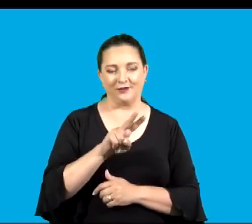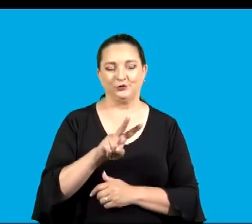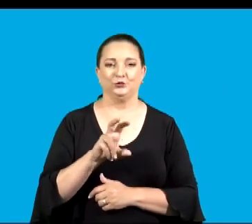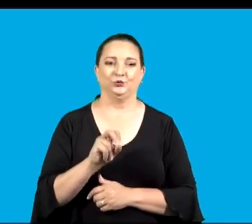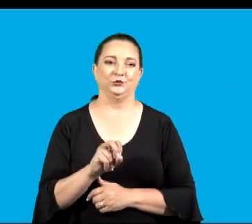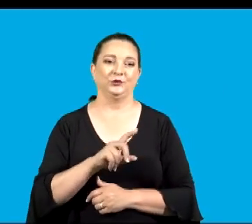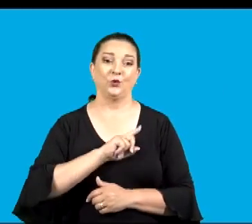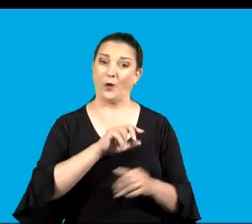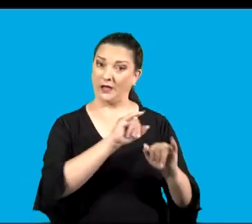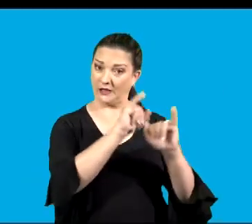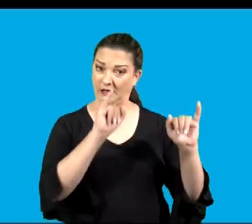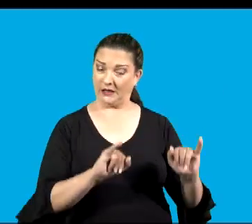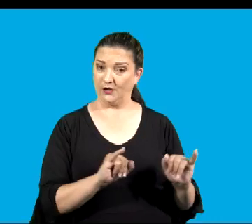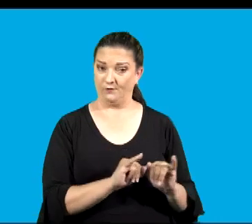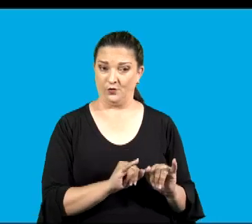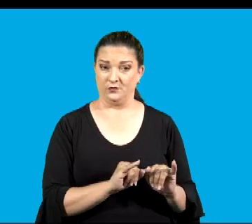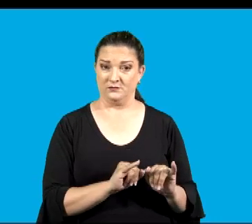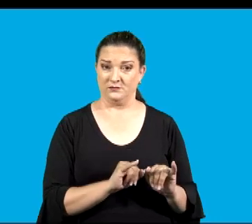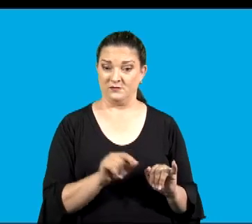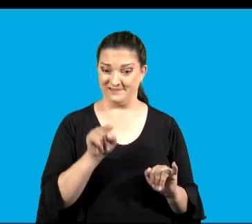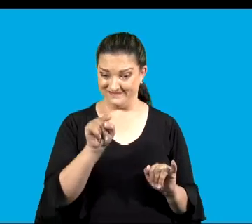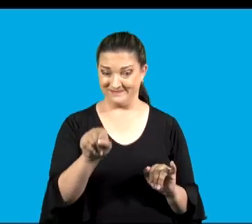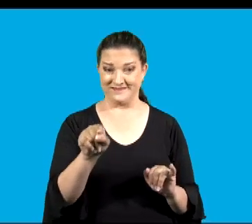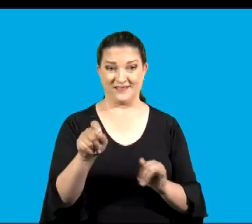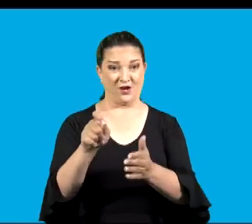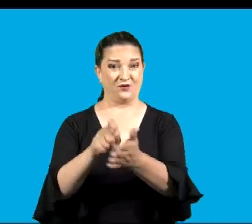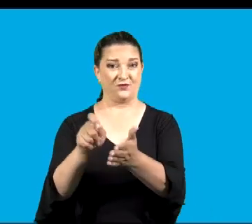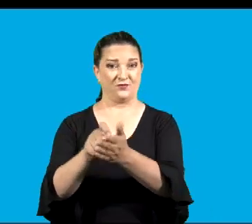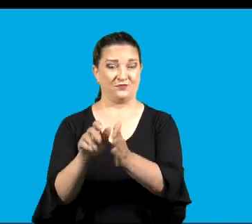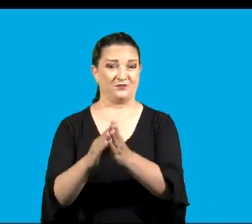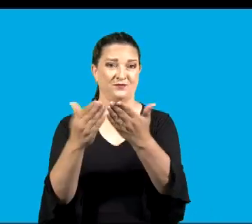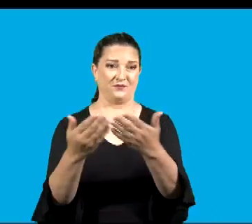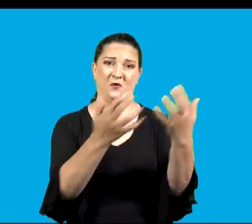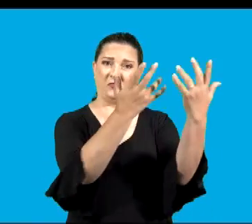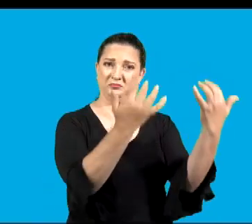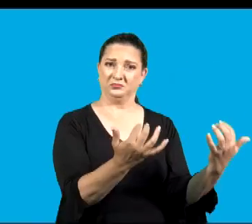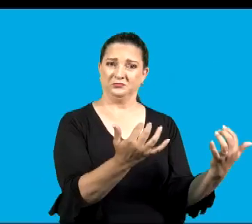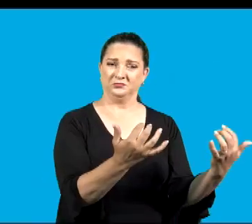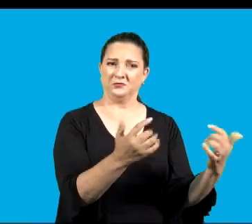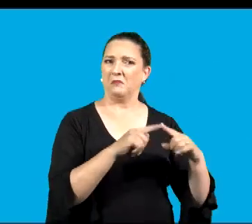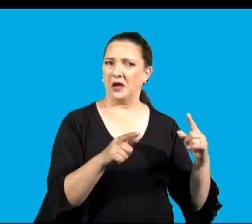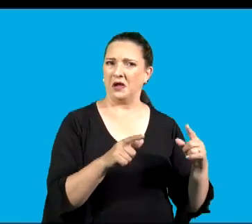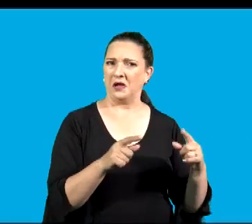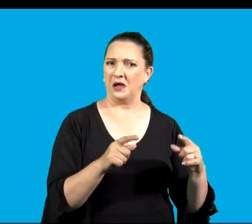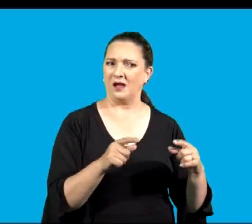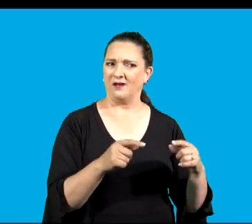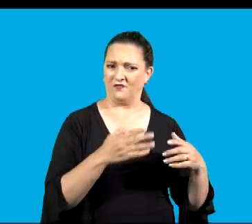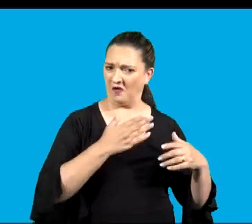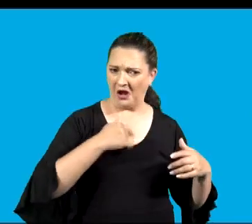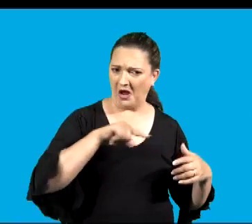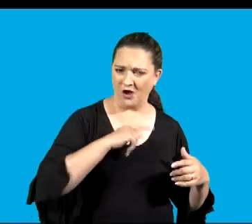54,820. It is an invoice that they recorded on our statement of account. However, they sold goods